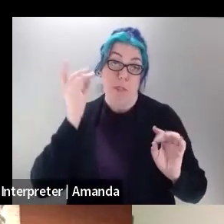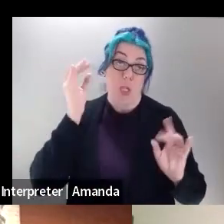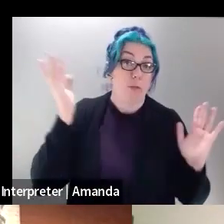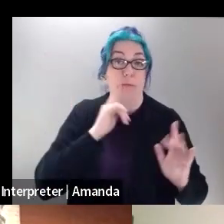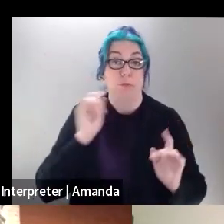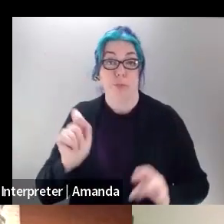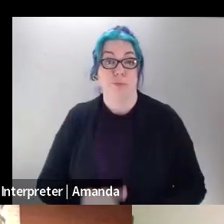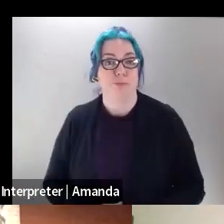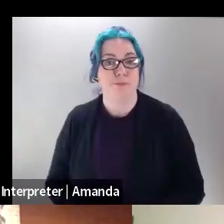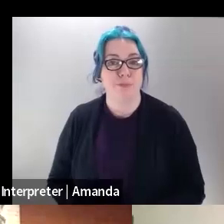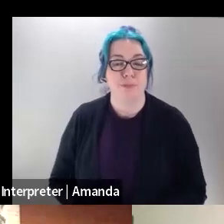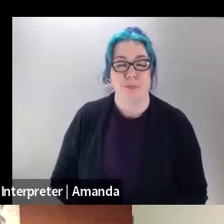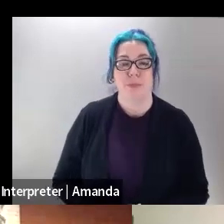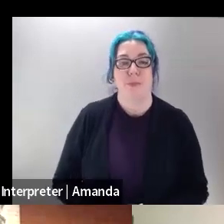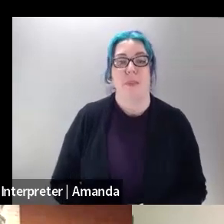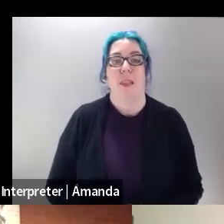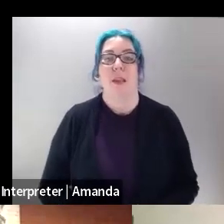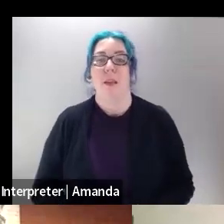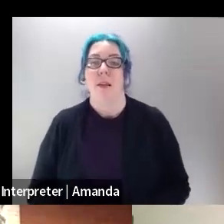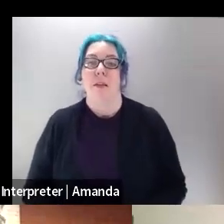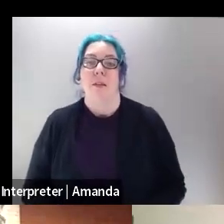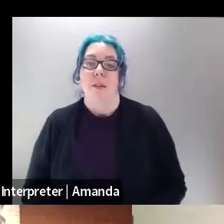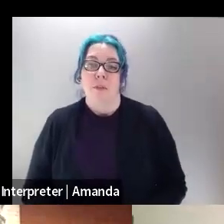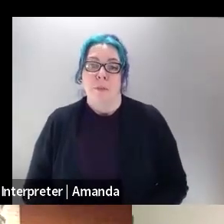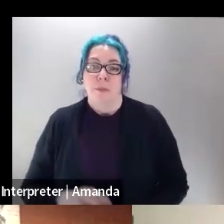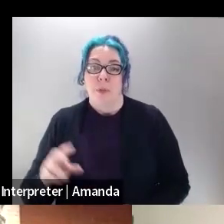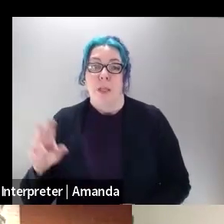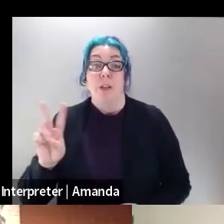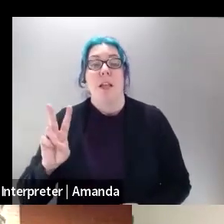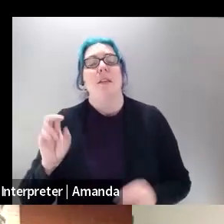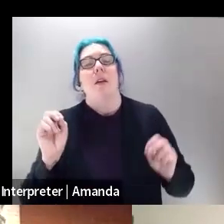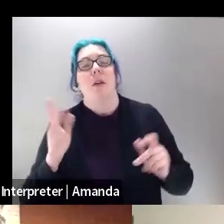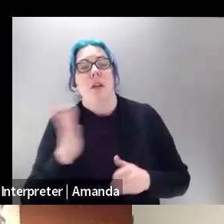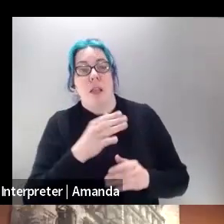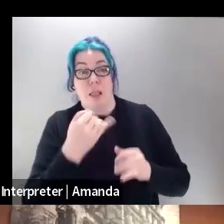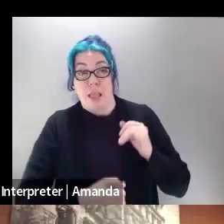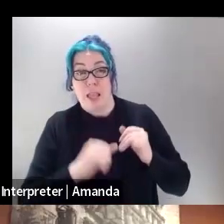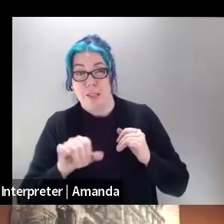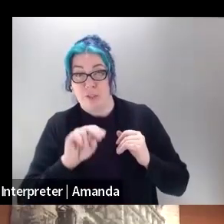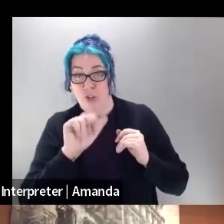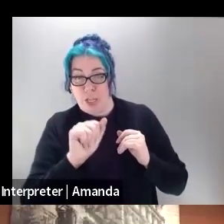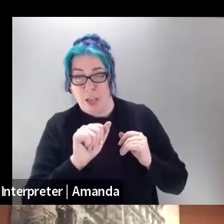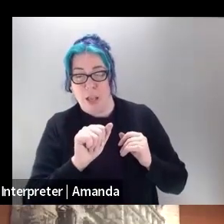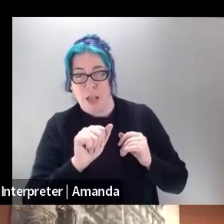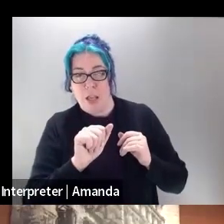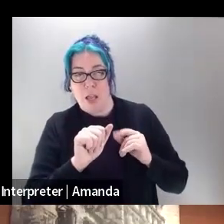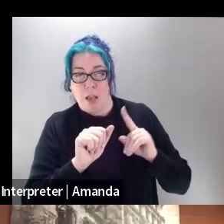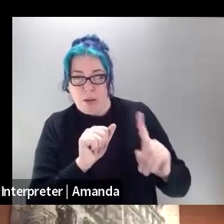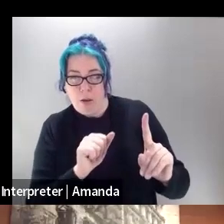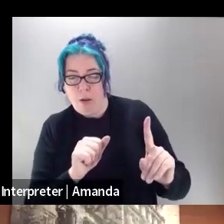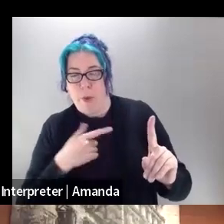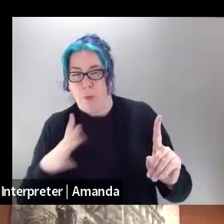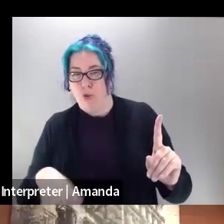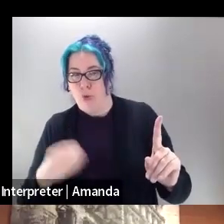One of the we're really, I'm going to go to Jenna, but I'm going to conclude before we go to Jenna, and in an interesting twist on the way things usually